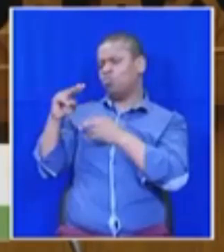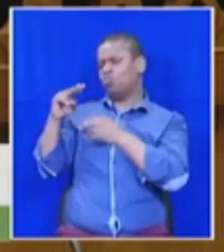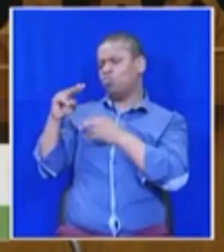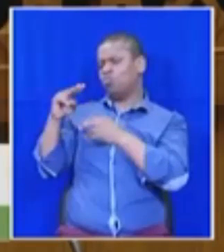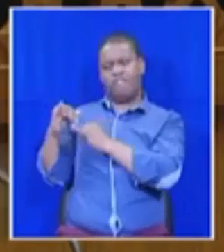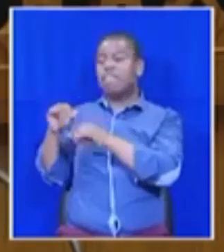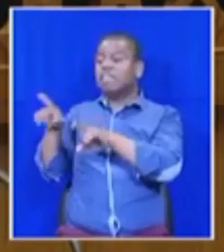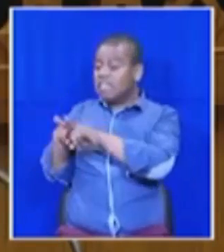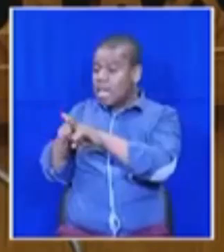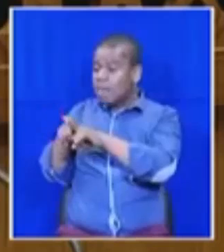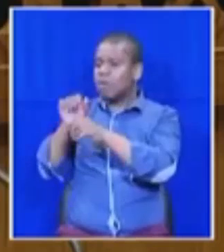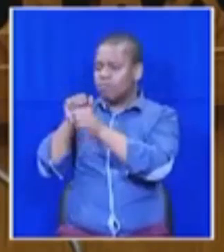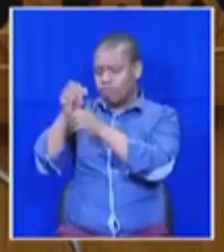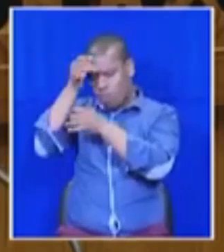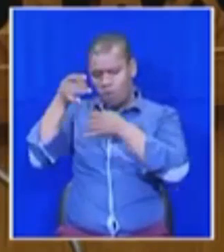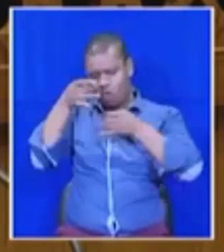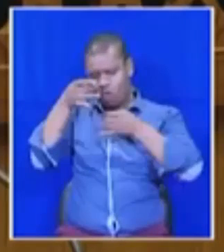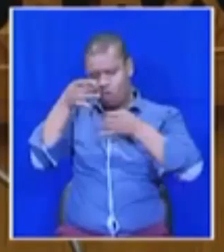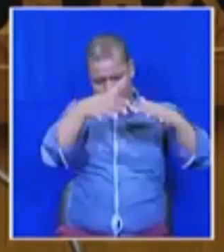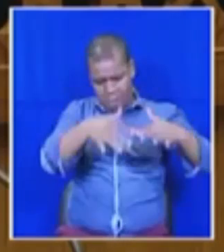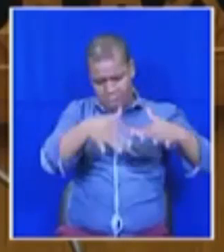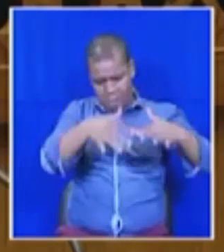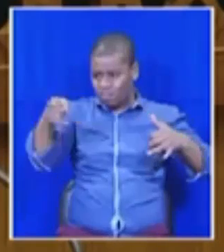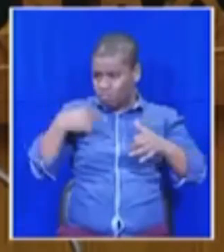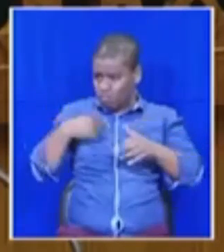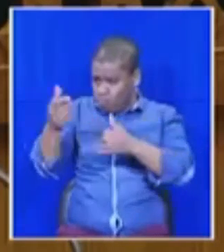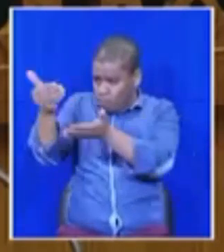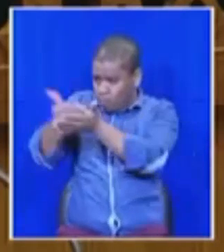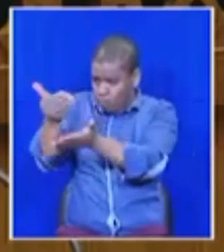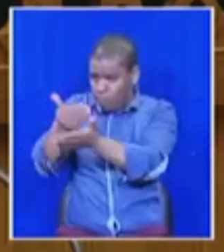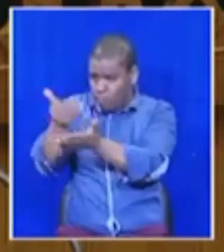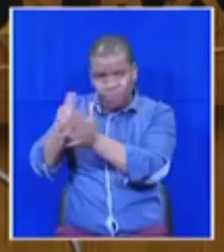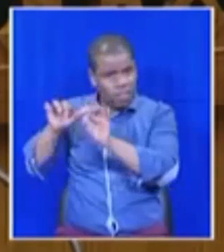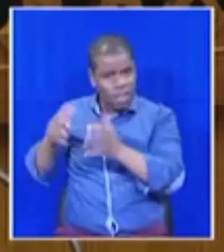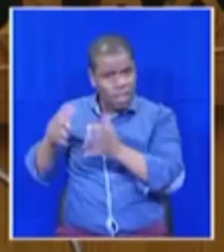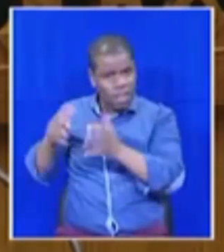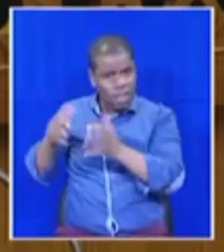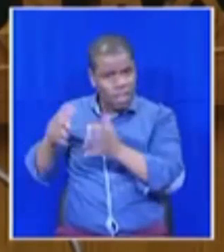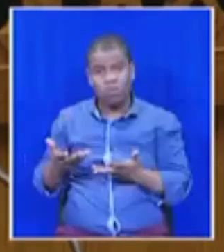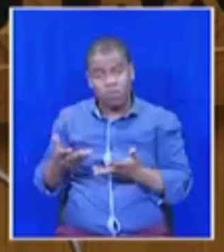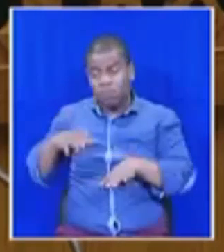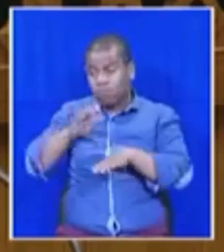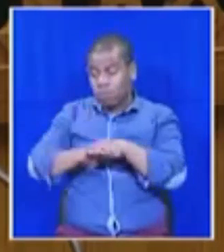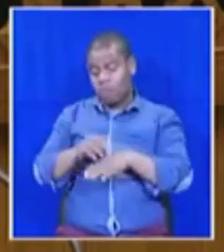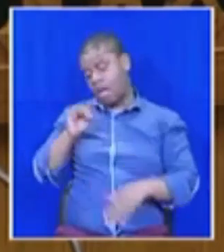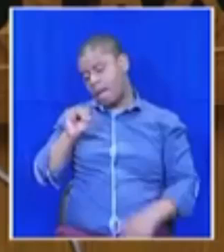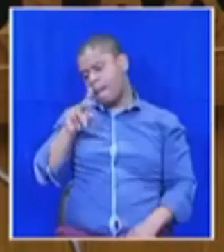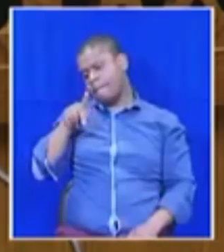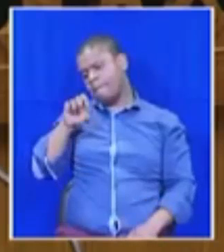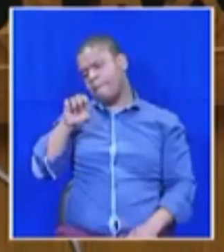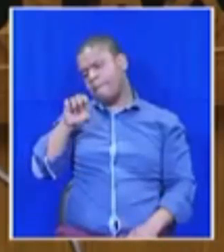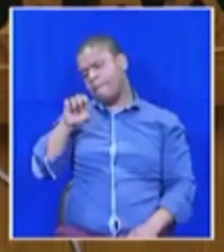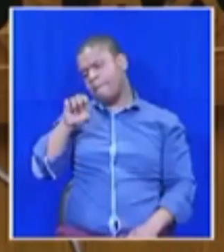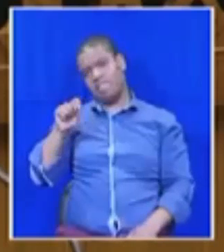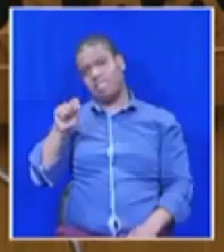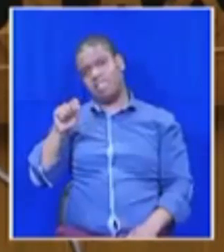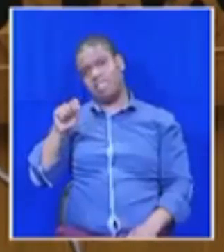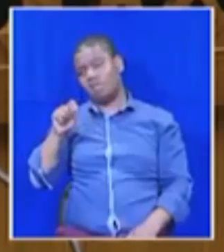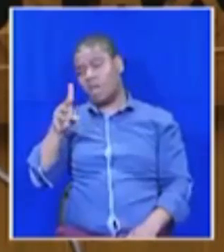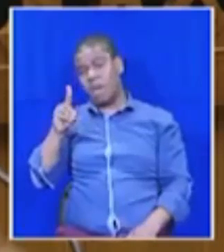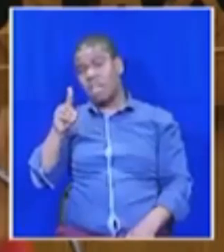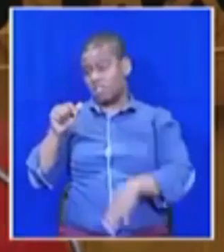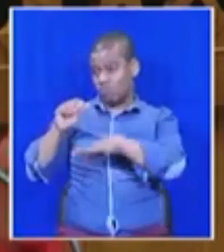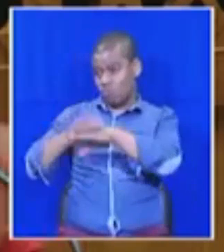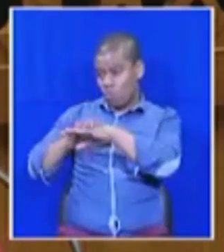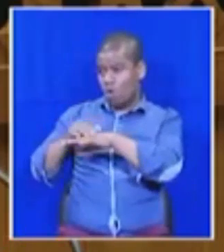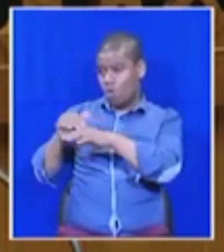tell Parliament anything about value for money. What is produced by the MPET is not having any correlation with